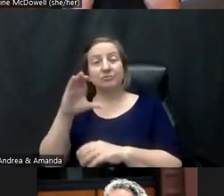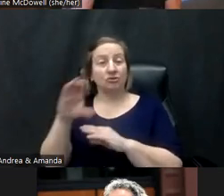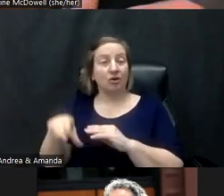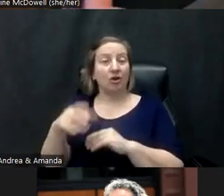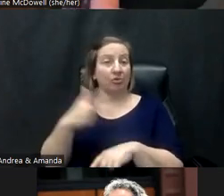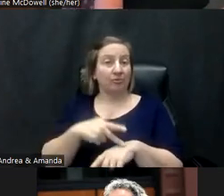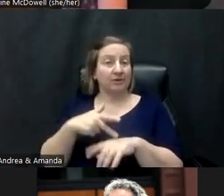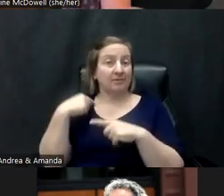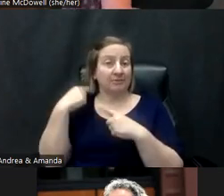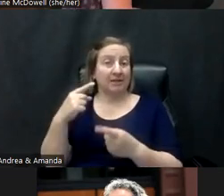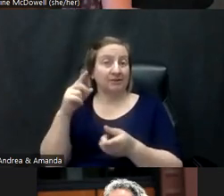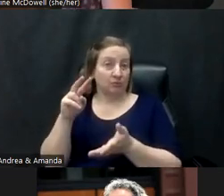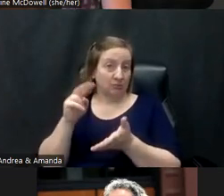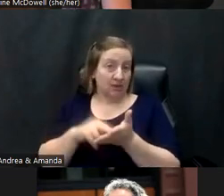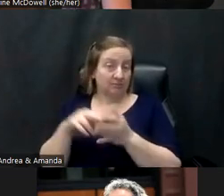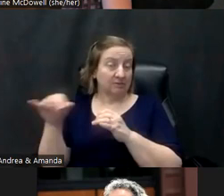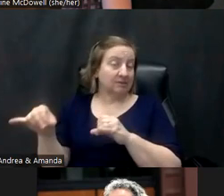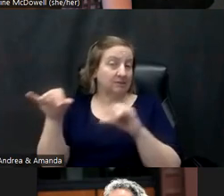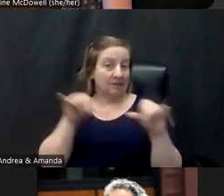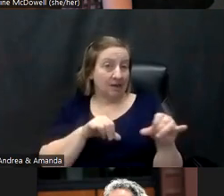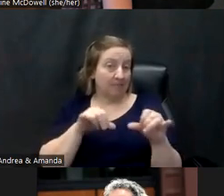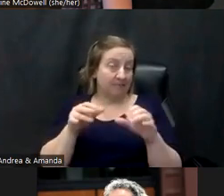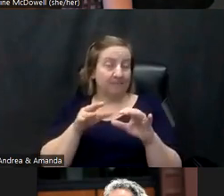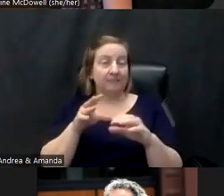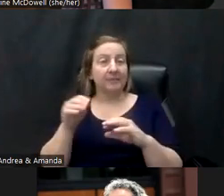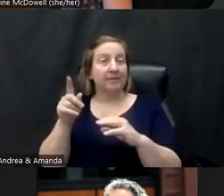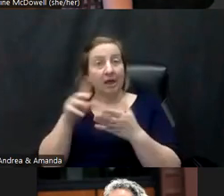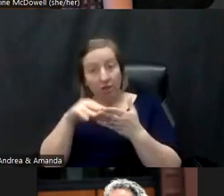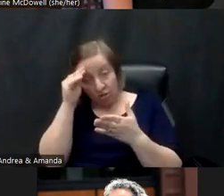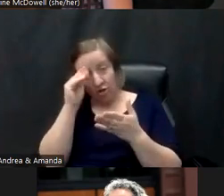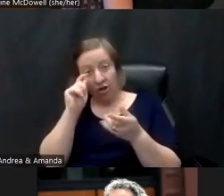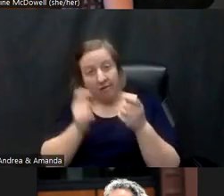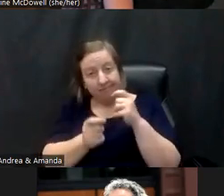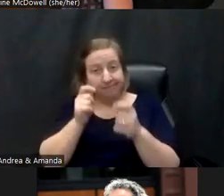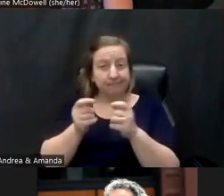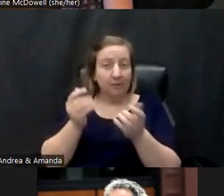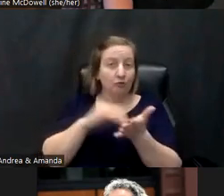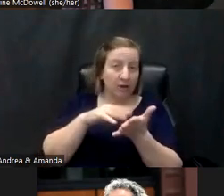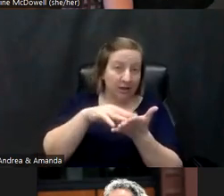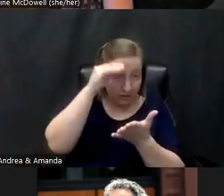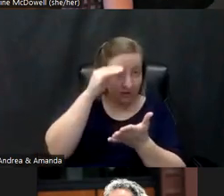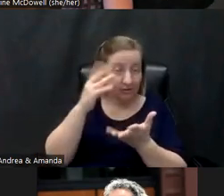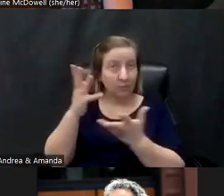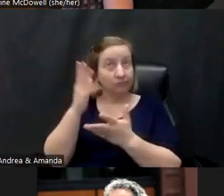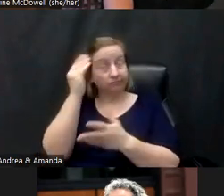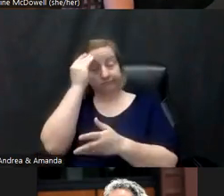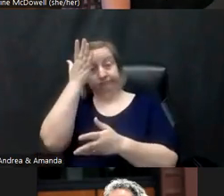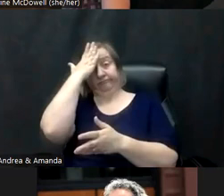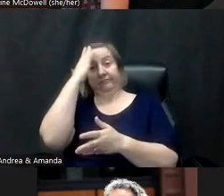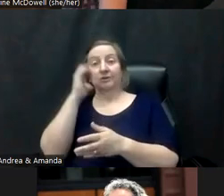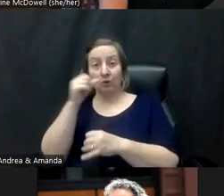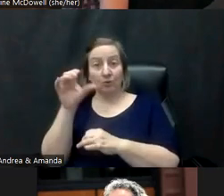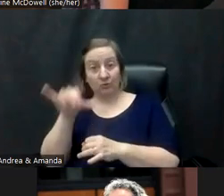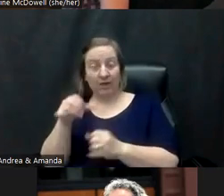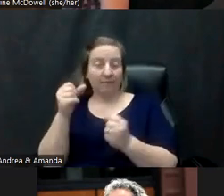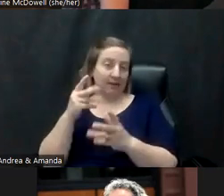since 2000 of the same, and they have learned and relearned and learned not to do, I guess, multiple